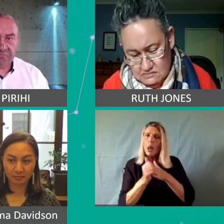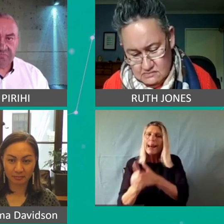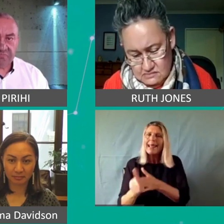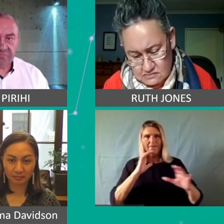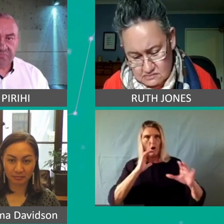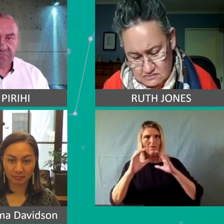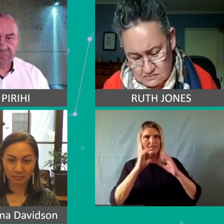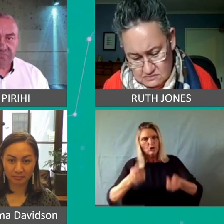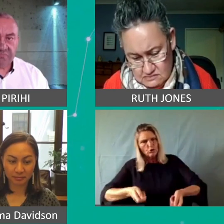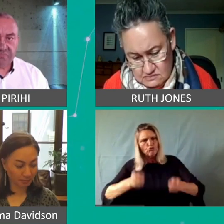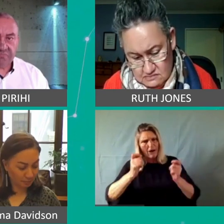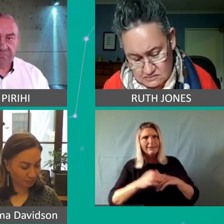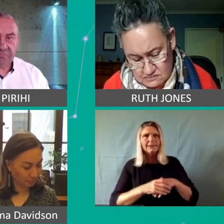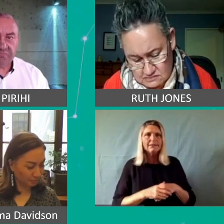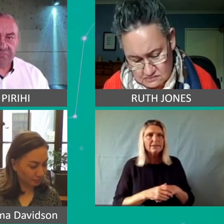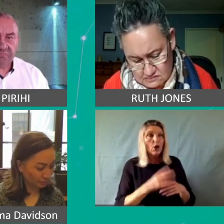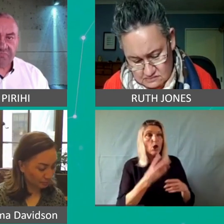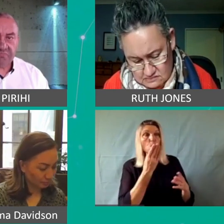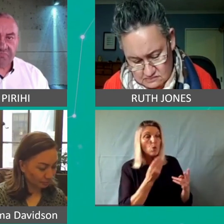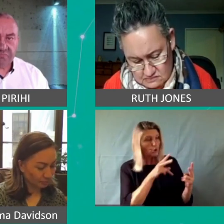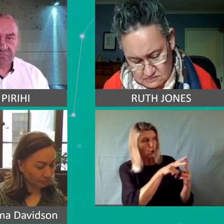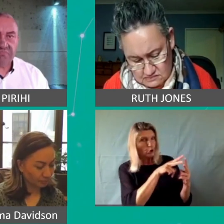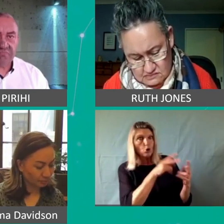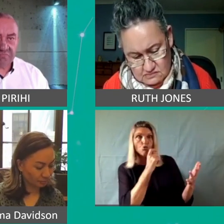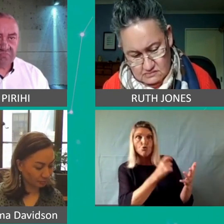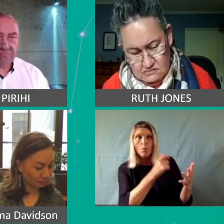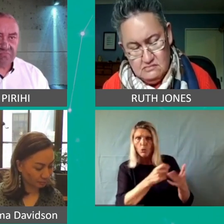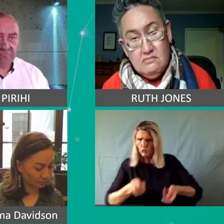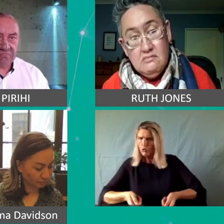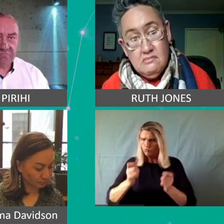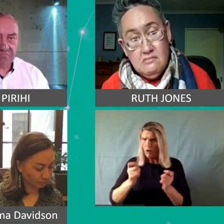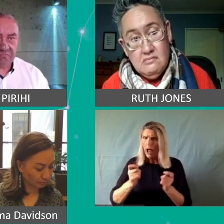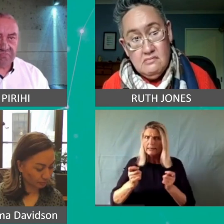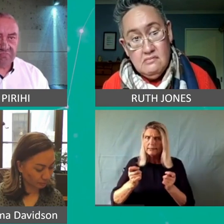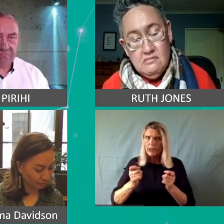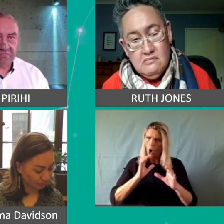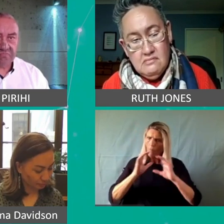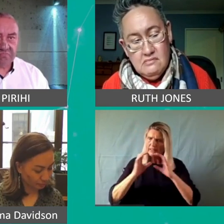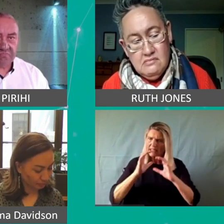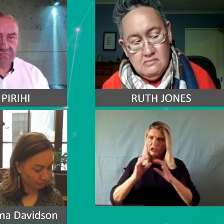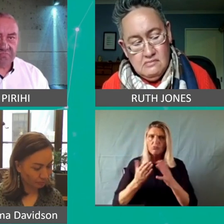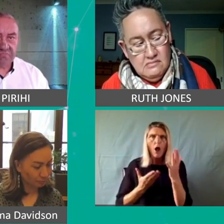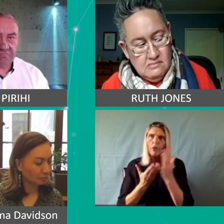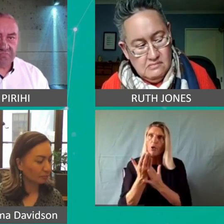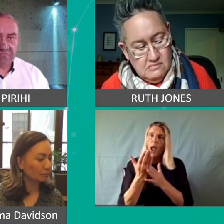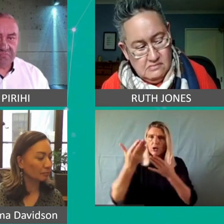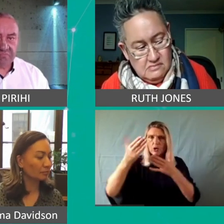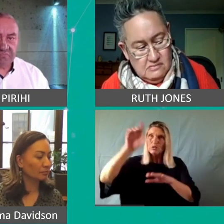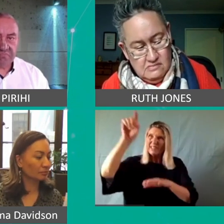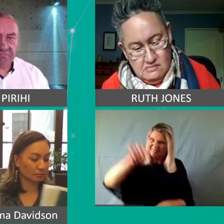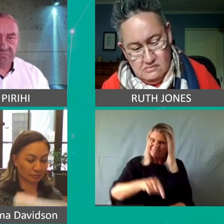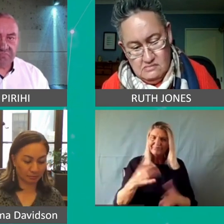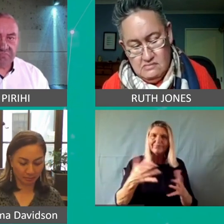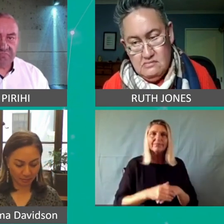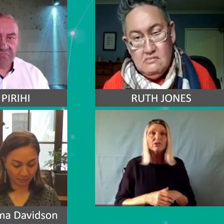use these reports to have those really important conversations around Aotearoa. So today marks a